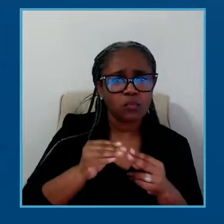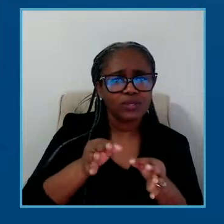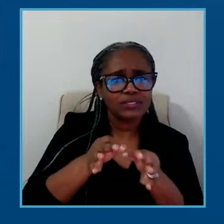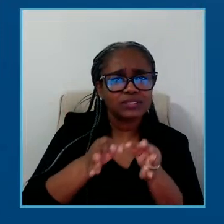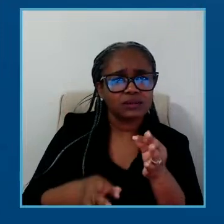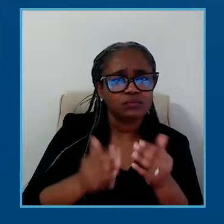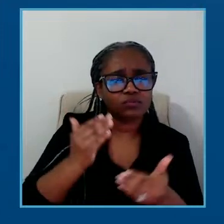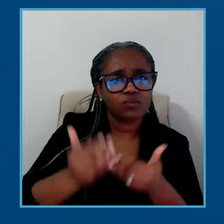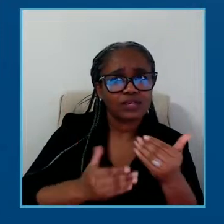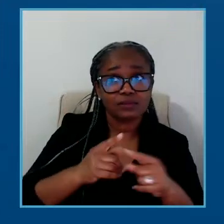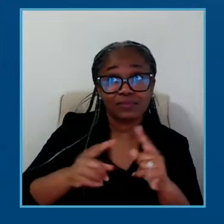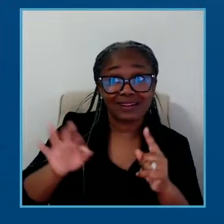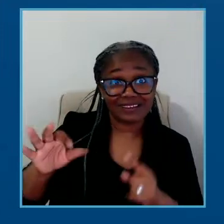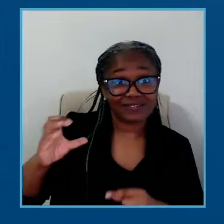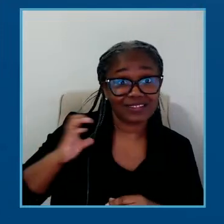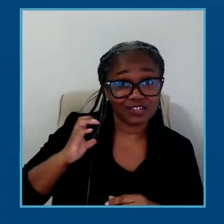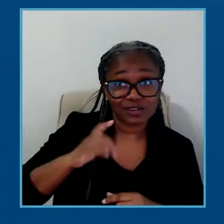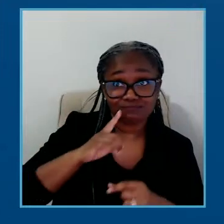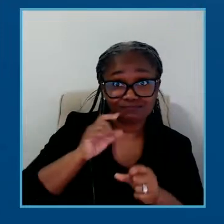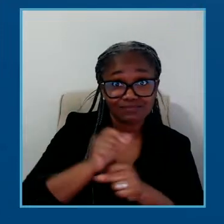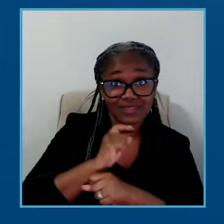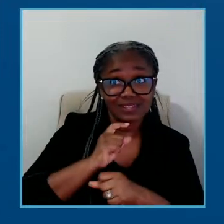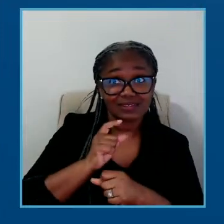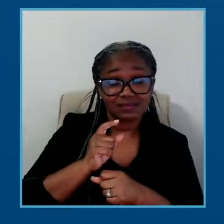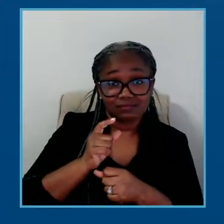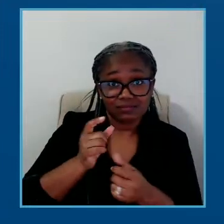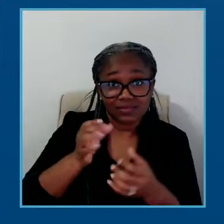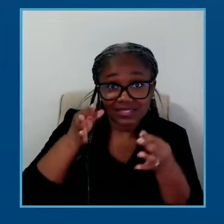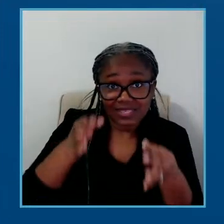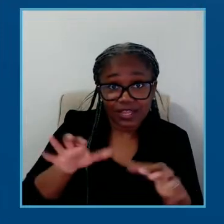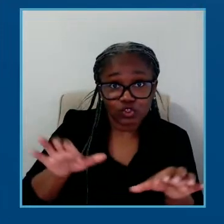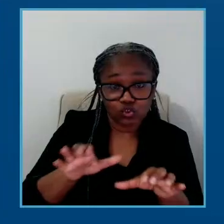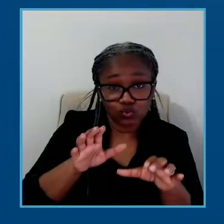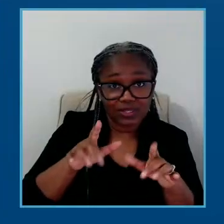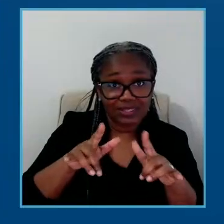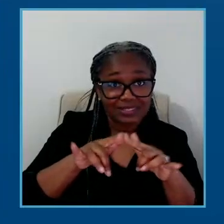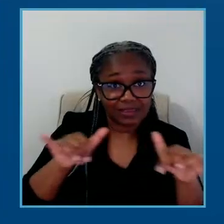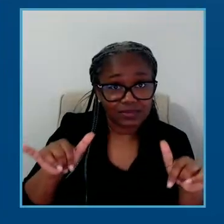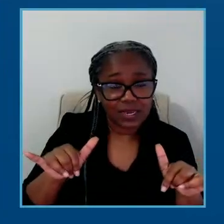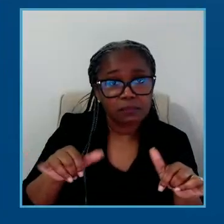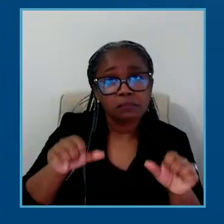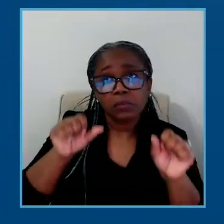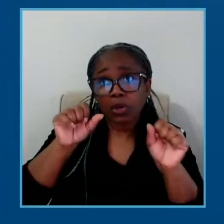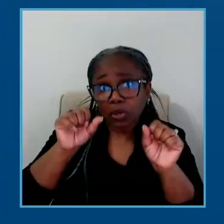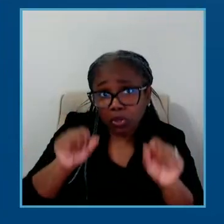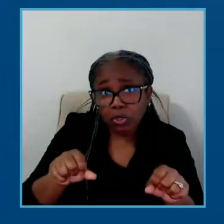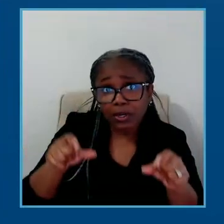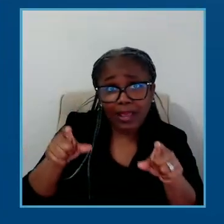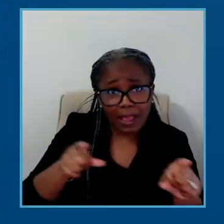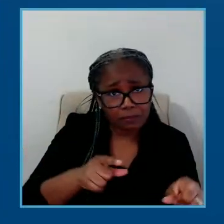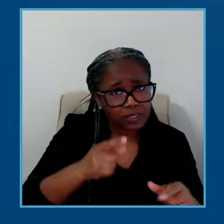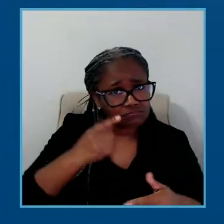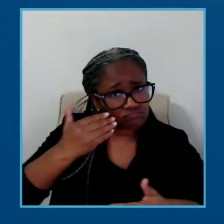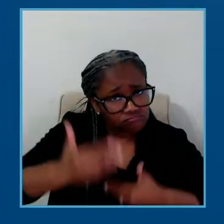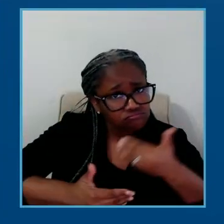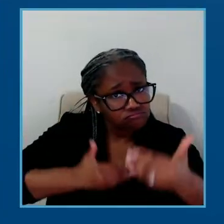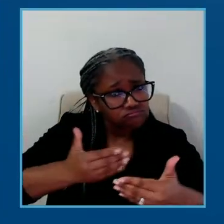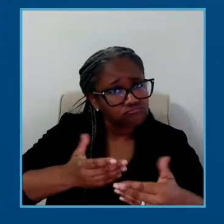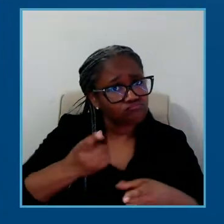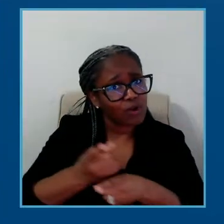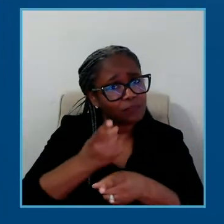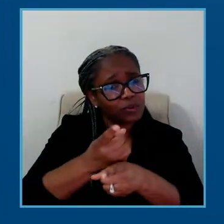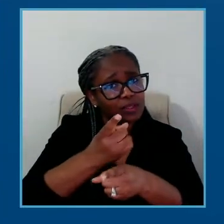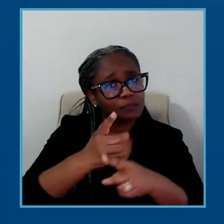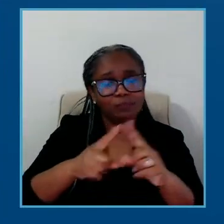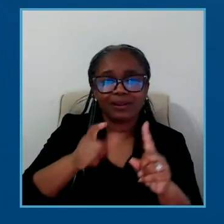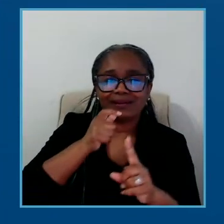elected to conduct them on the same ballot, it can be done properly, but not in the way that the DNC did it. What you would do is you would have each voter